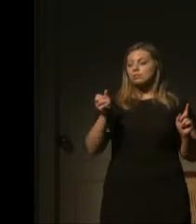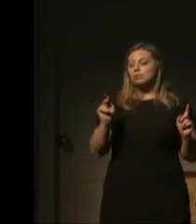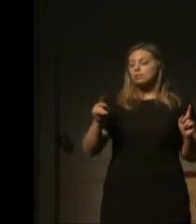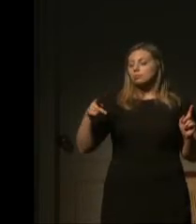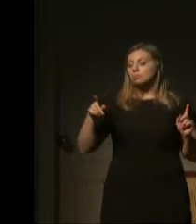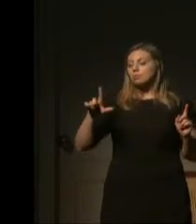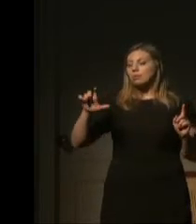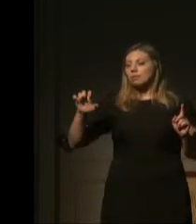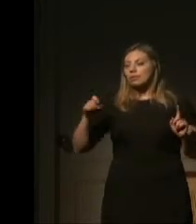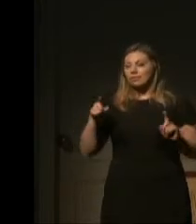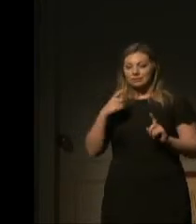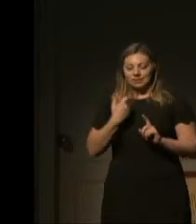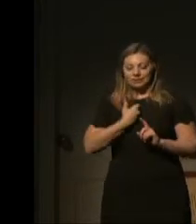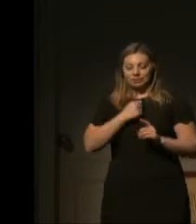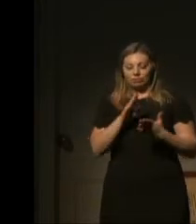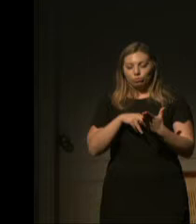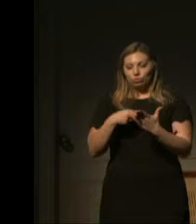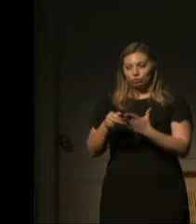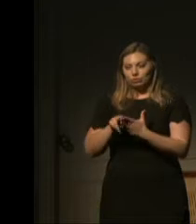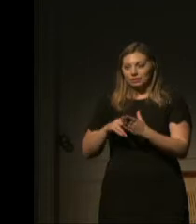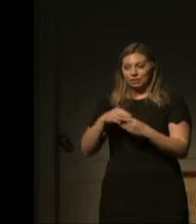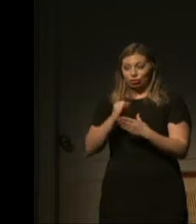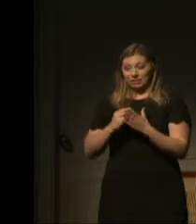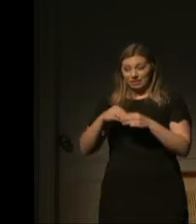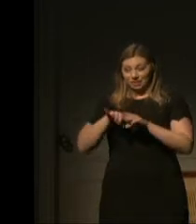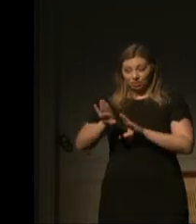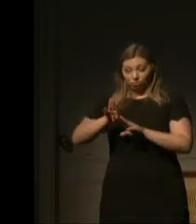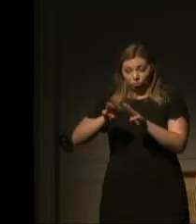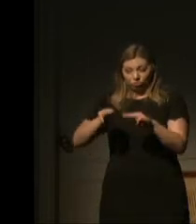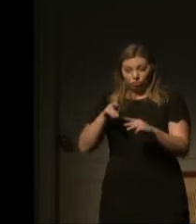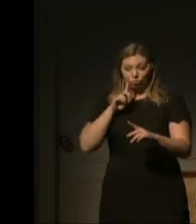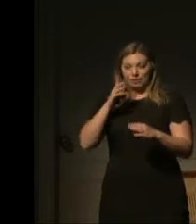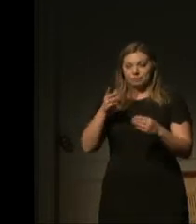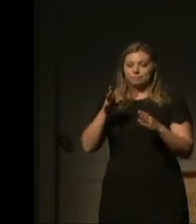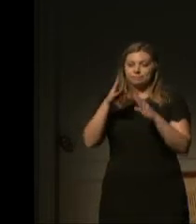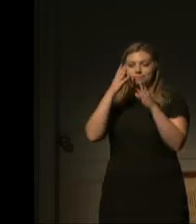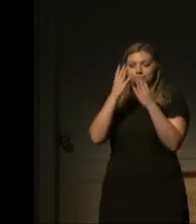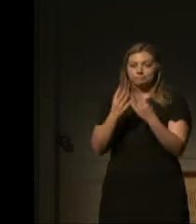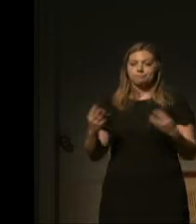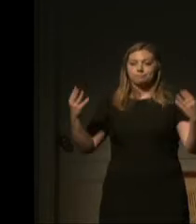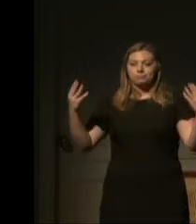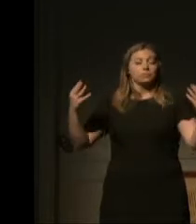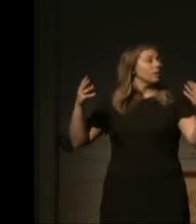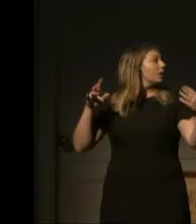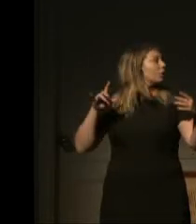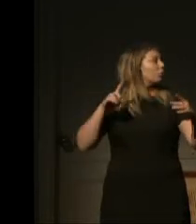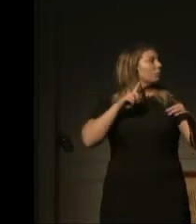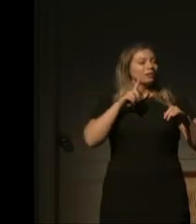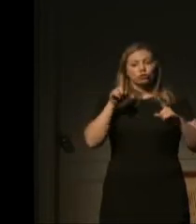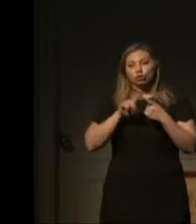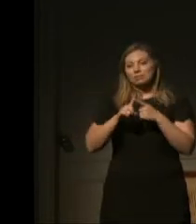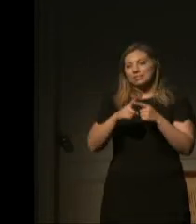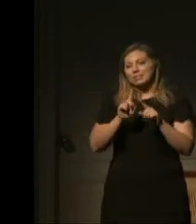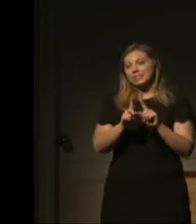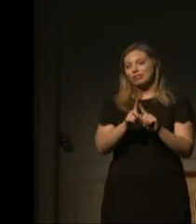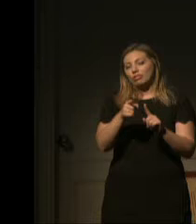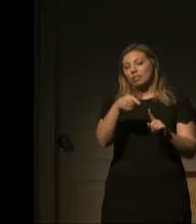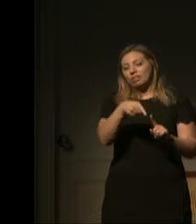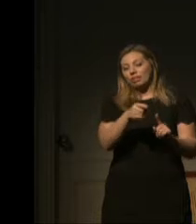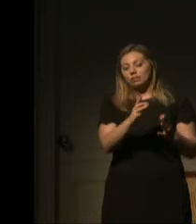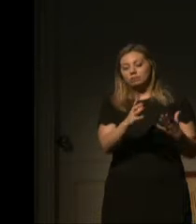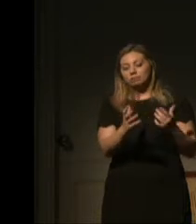self-portrait, the artist in his museum, lifting the curtain to the collections behind. Again, even some of the